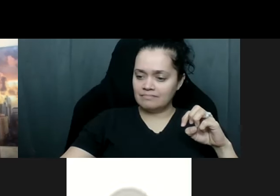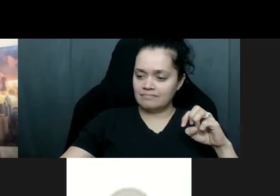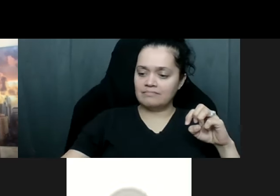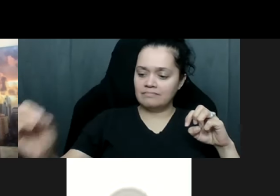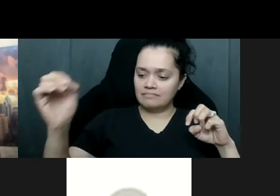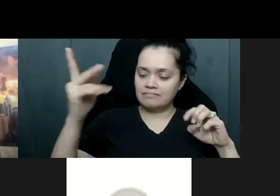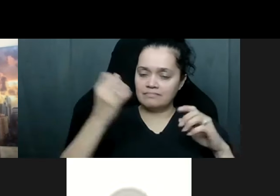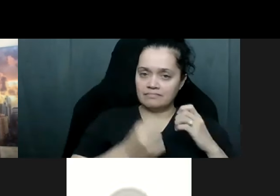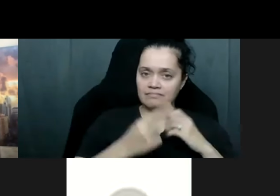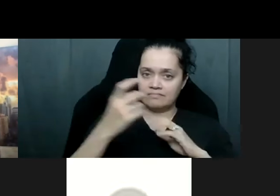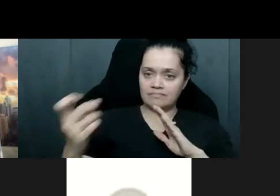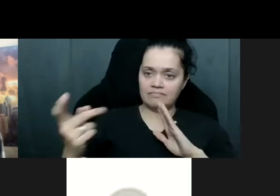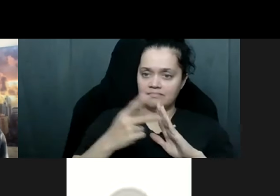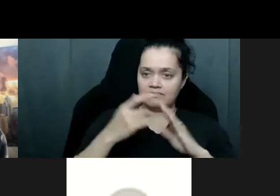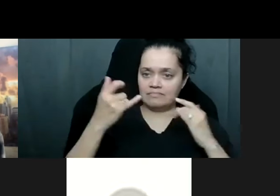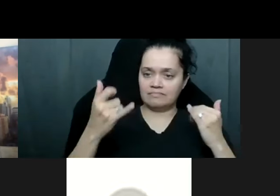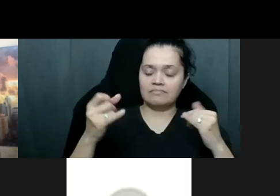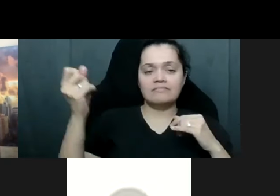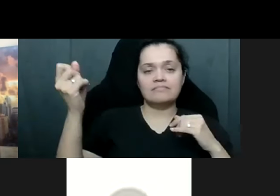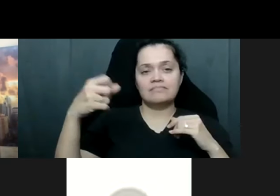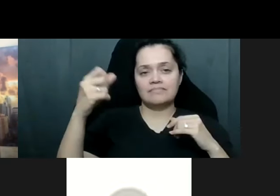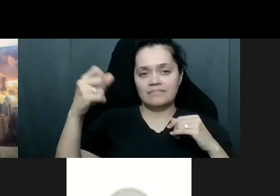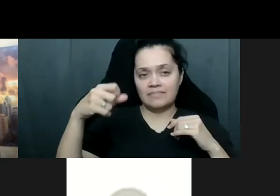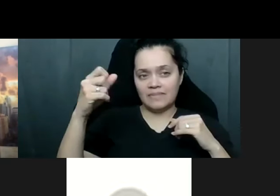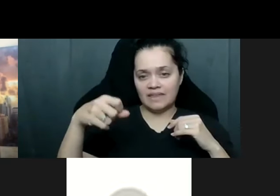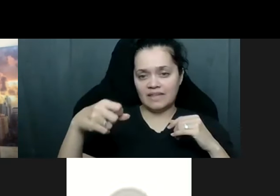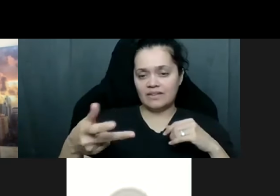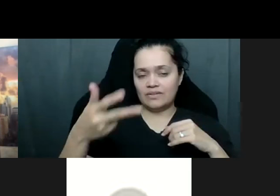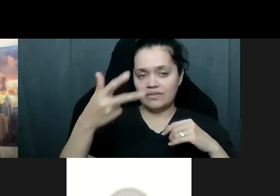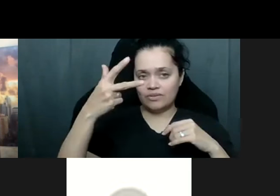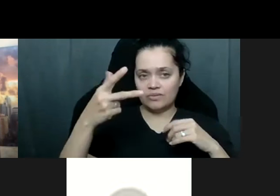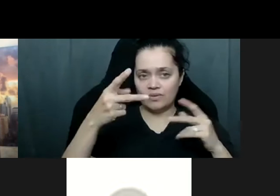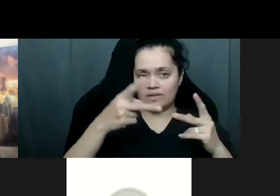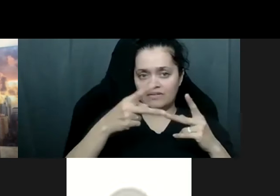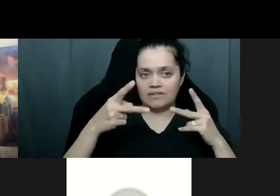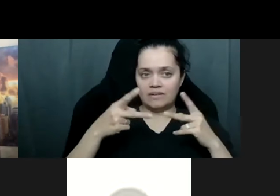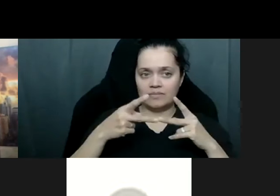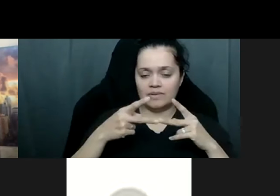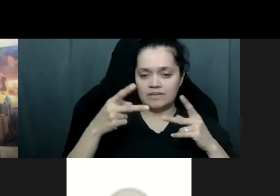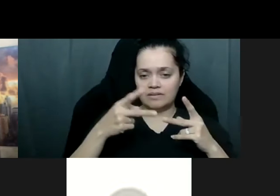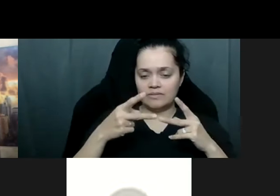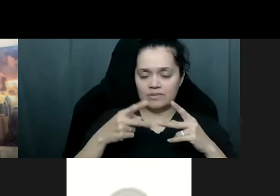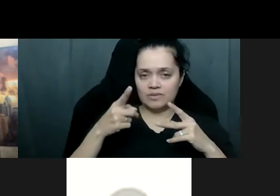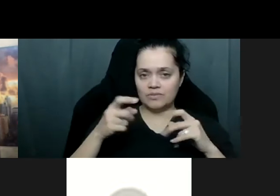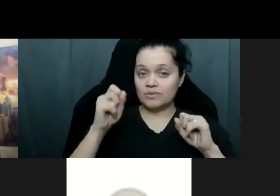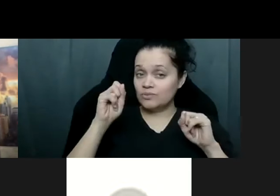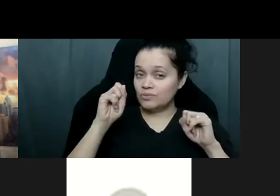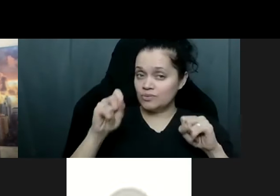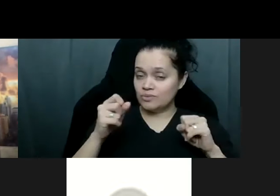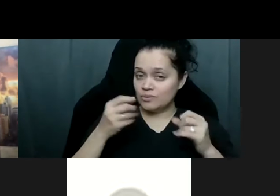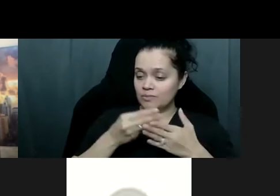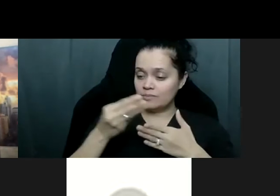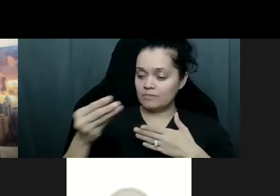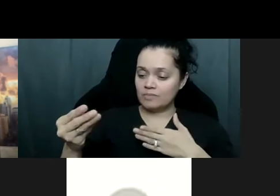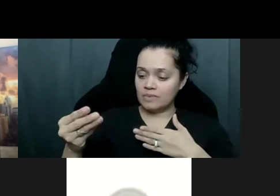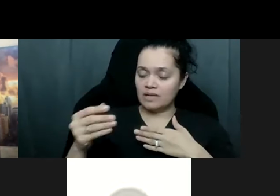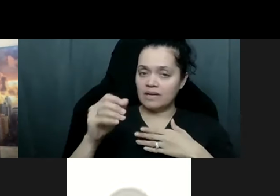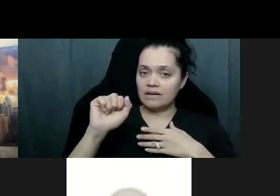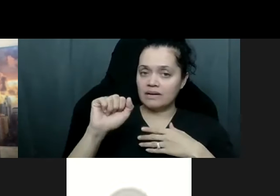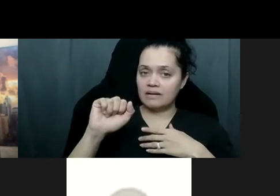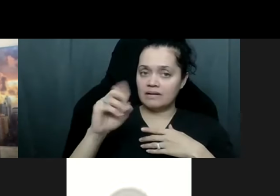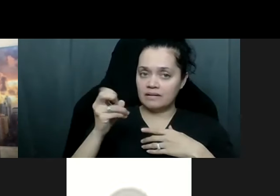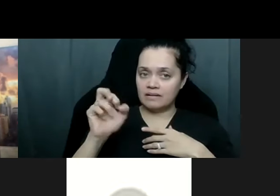Okay, everybody's back now. So yes, 3 of these places are places where you could purchase an